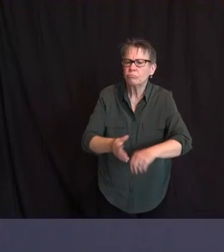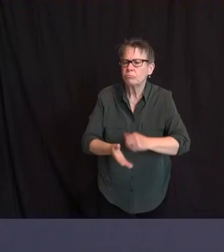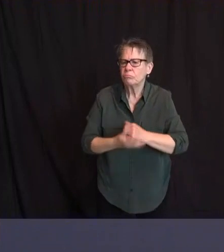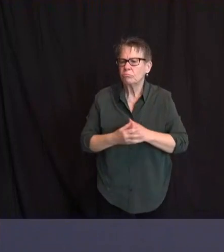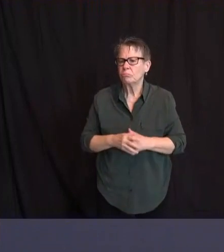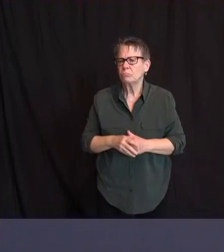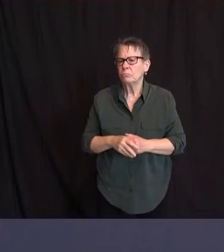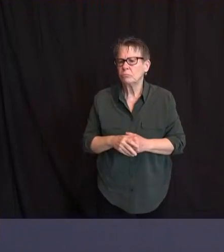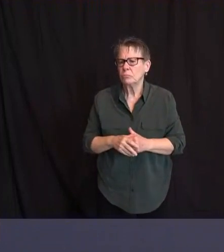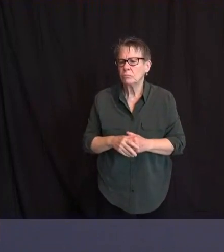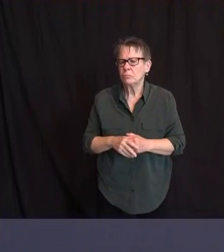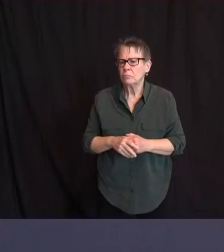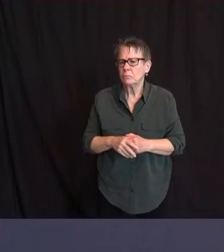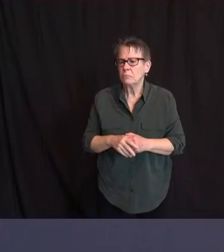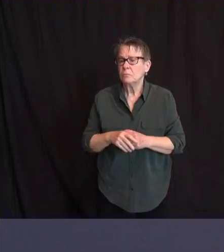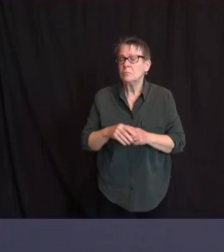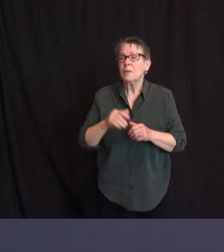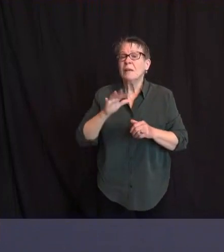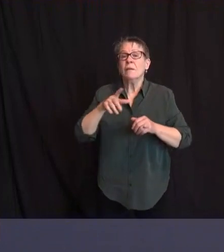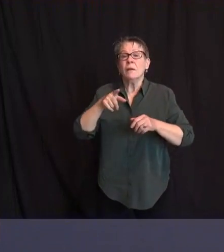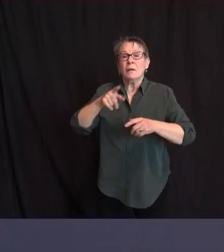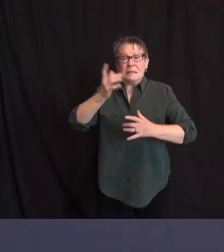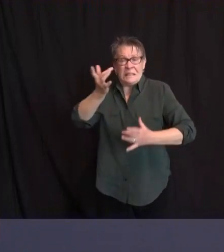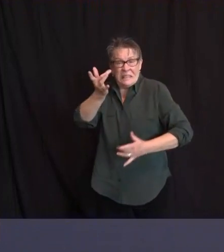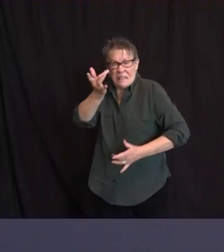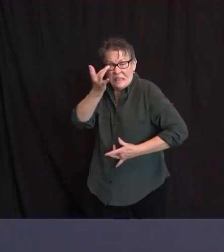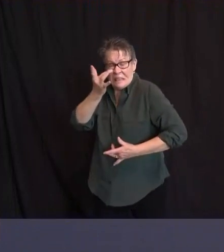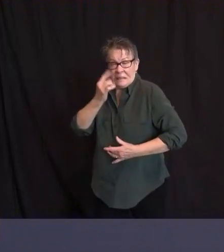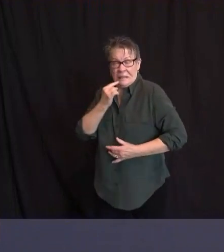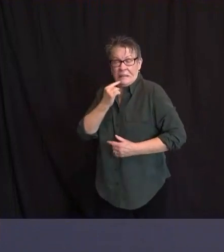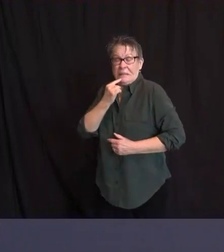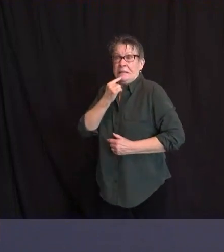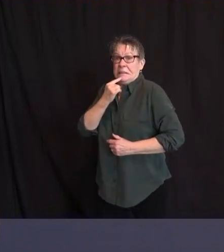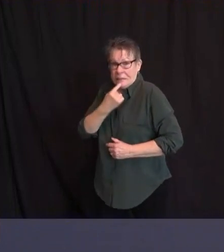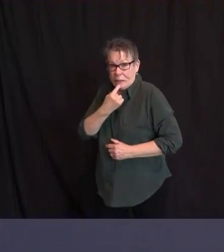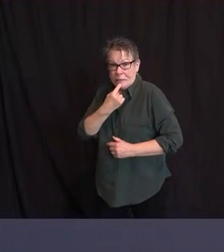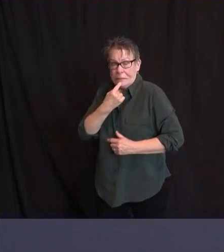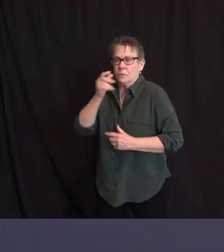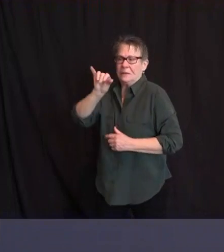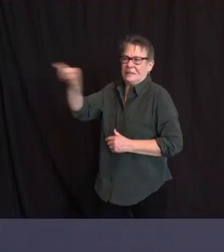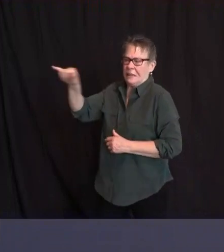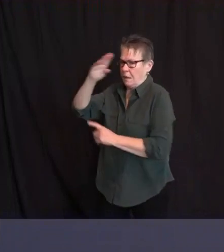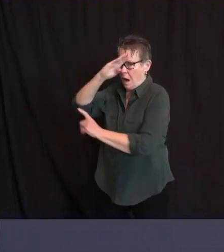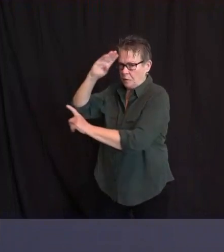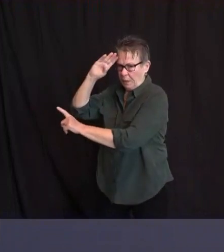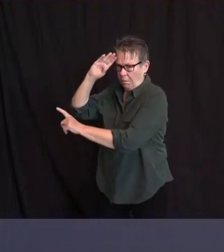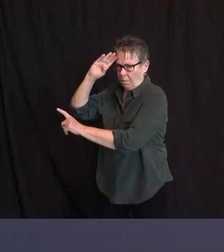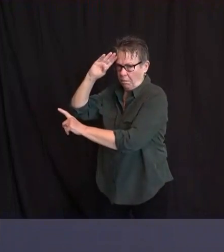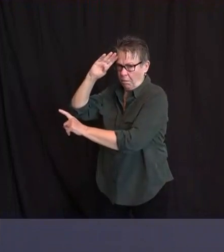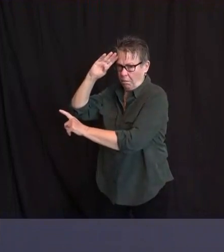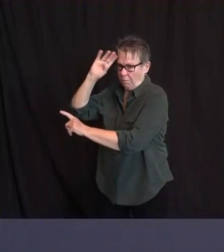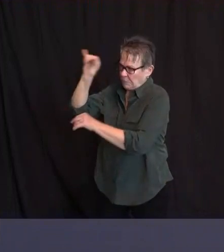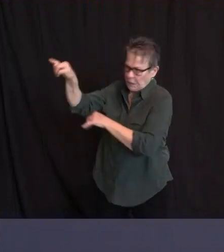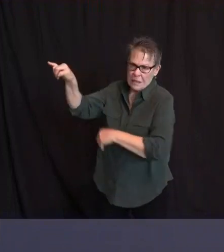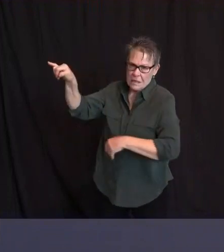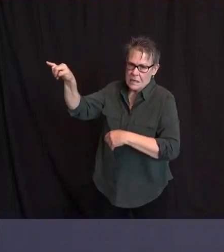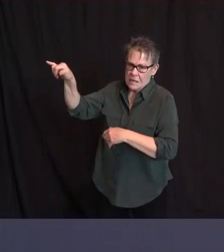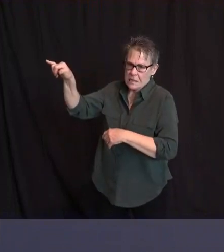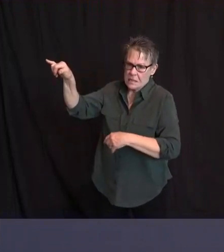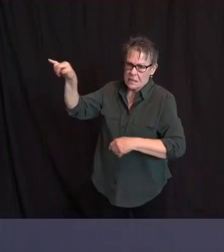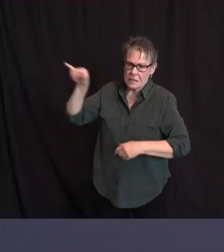patients. And also pediatric patients and pregnant patients will not be appropriate for the medical